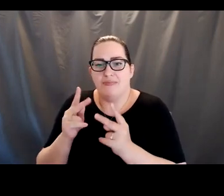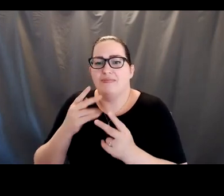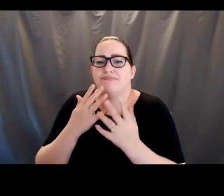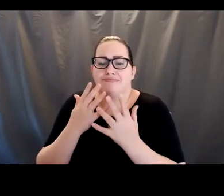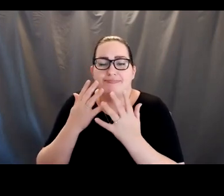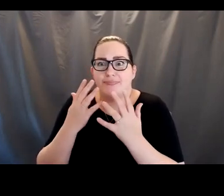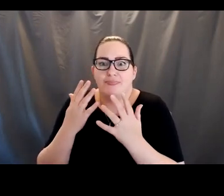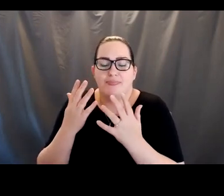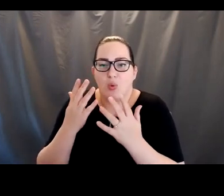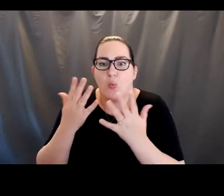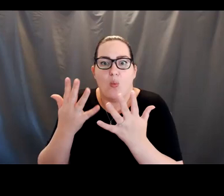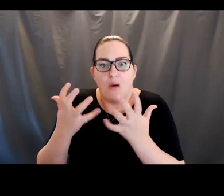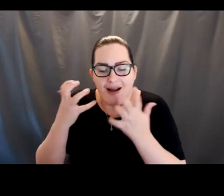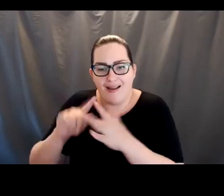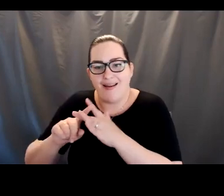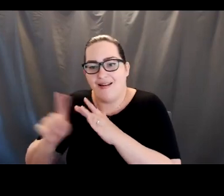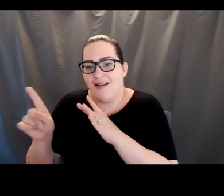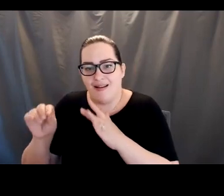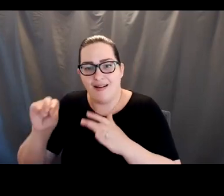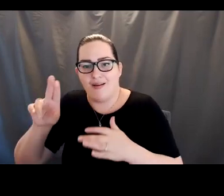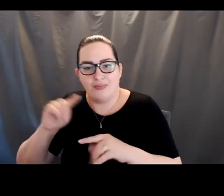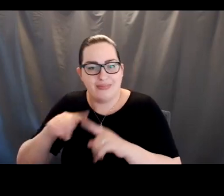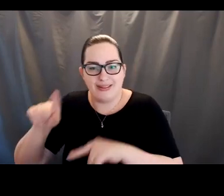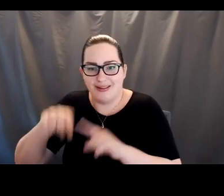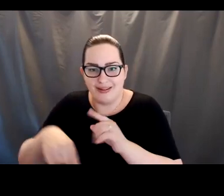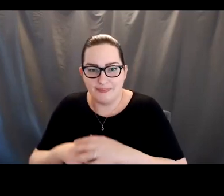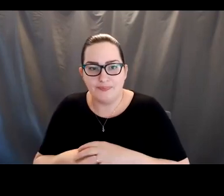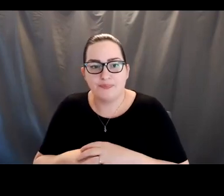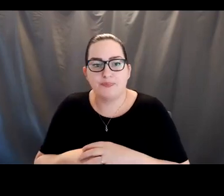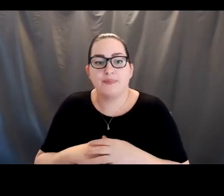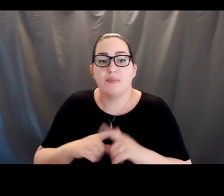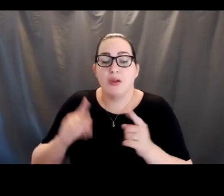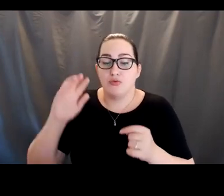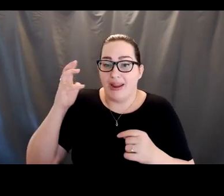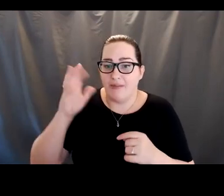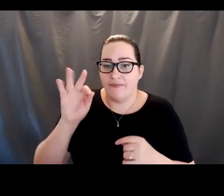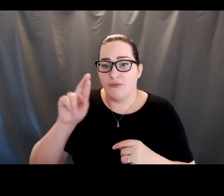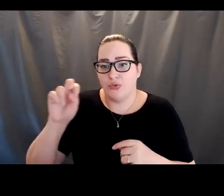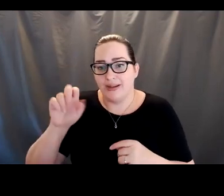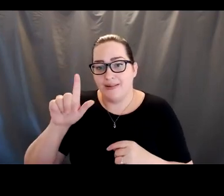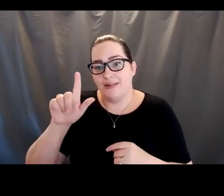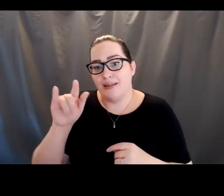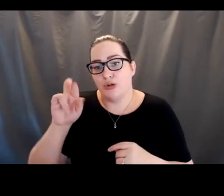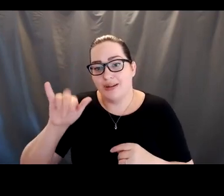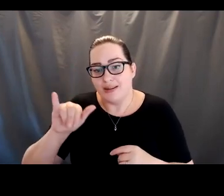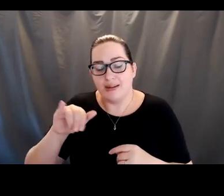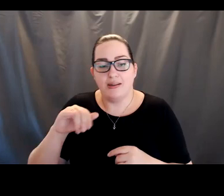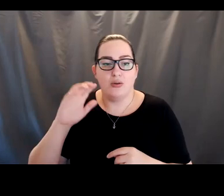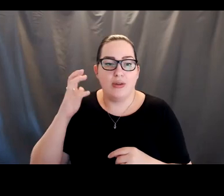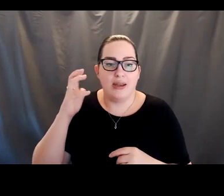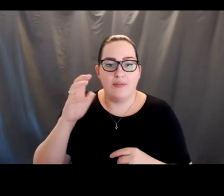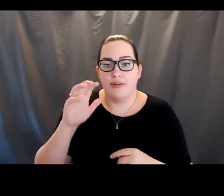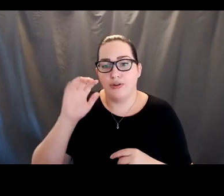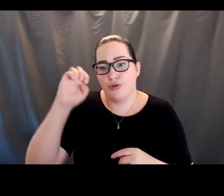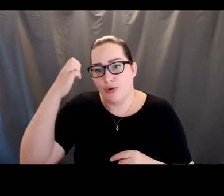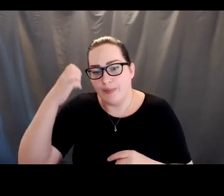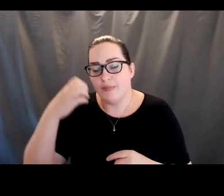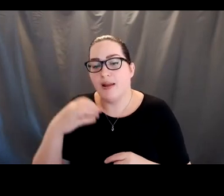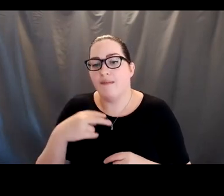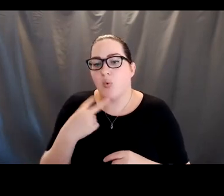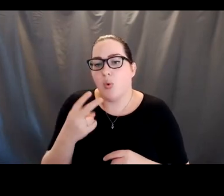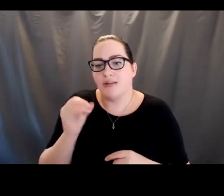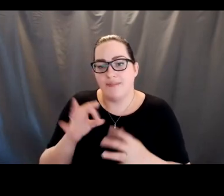media outlets, Radio Free Liberty, Radio Europe, RFE/RL, and Voice of America.